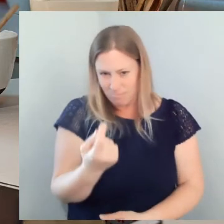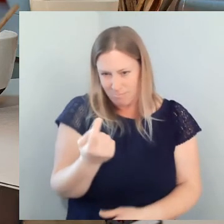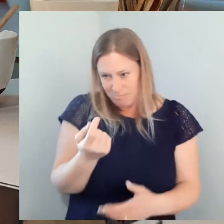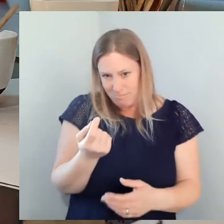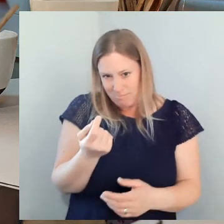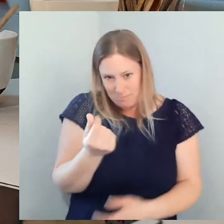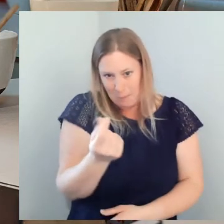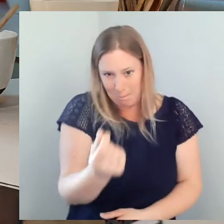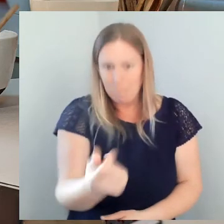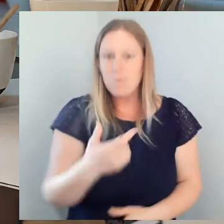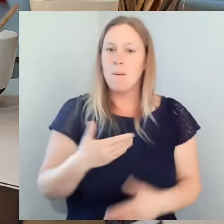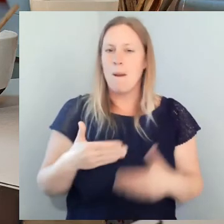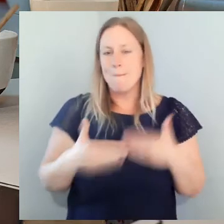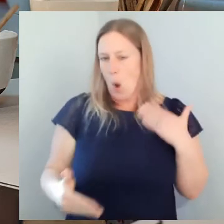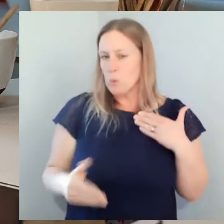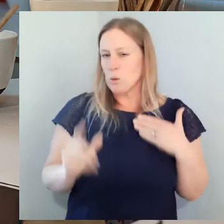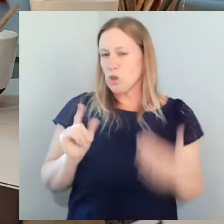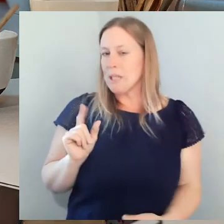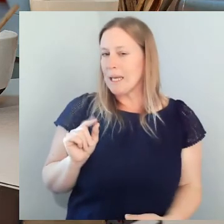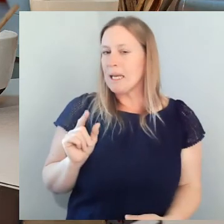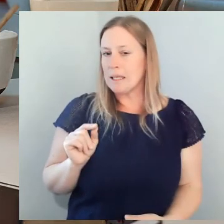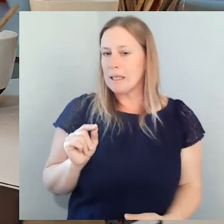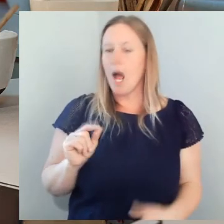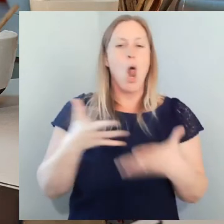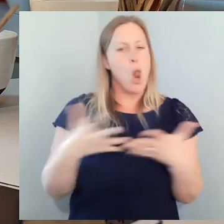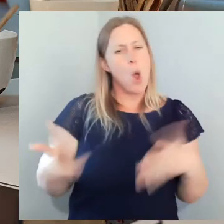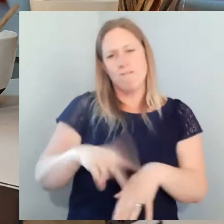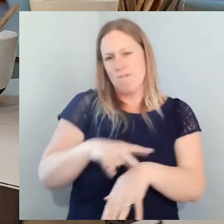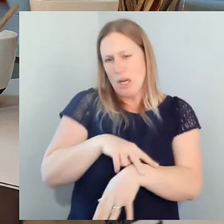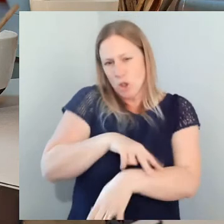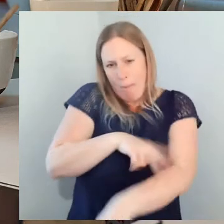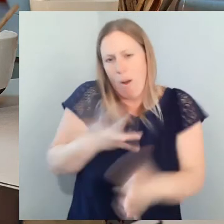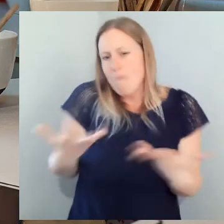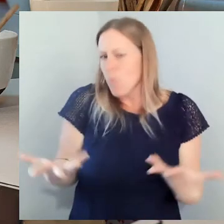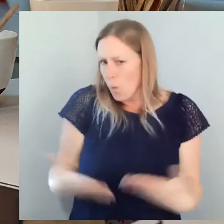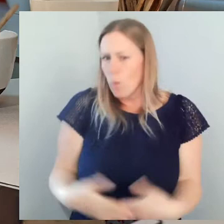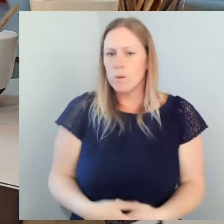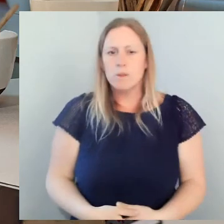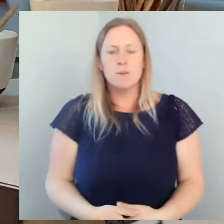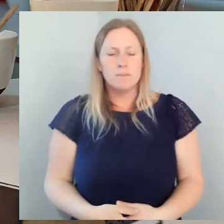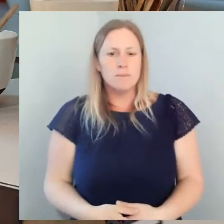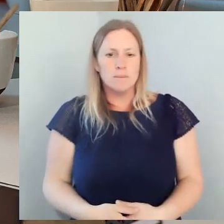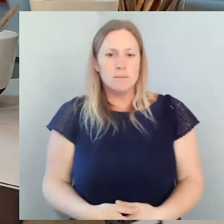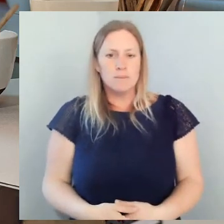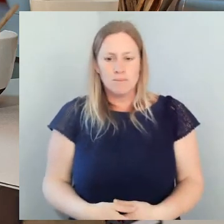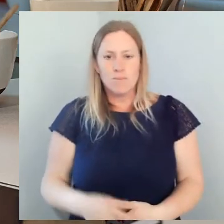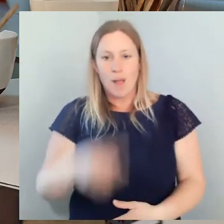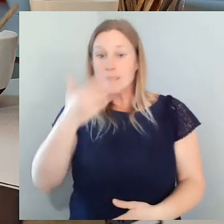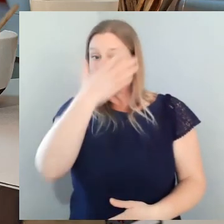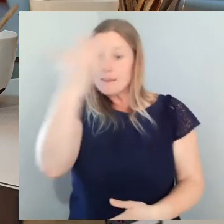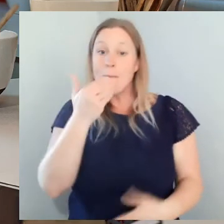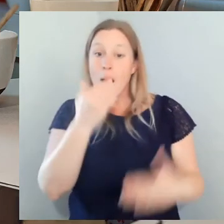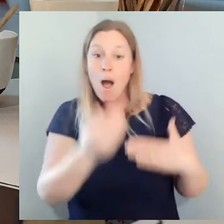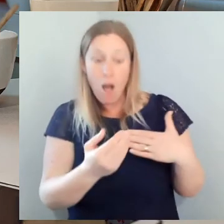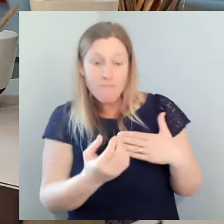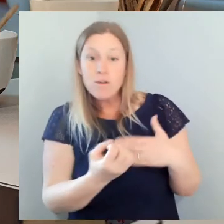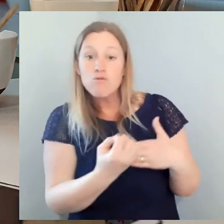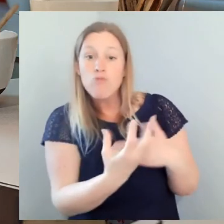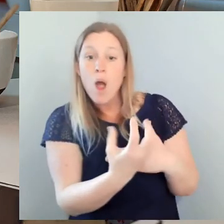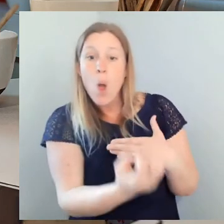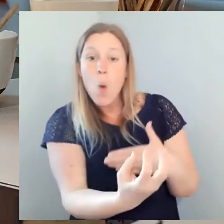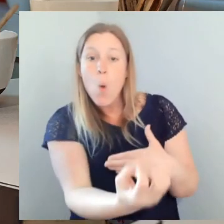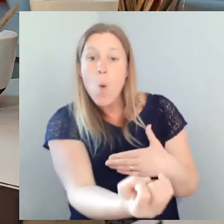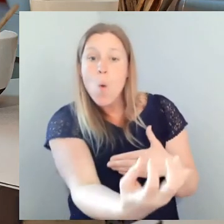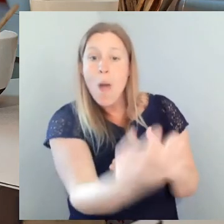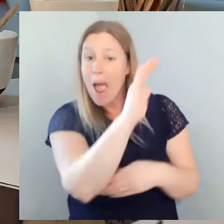"Well, yes, occasionally, very occasionally. Mostly I eat chicken and loads of vegetables, of course. I